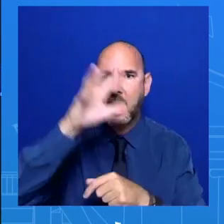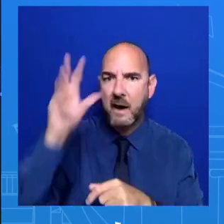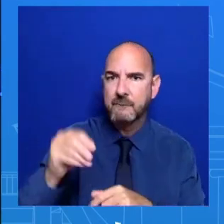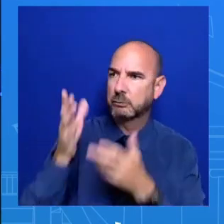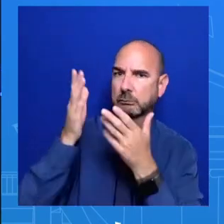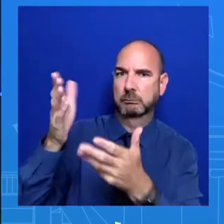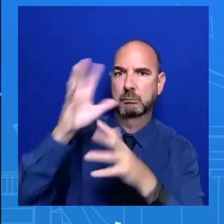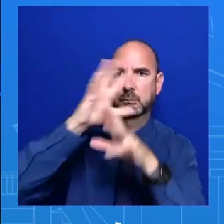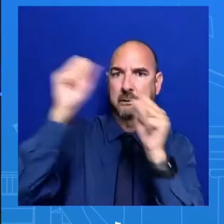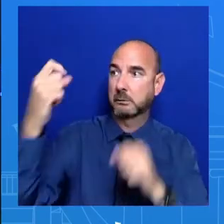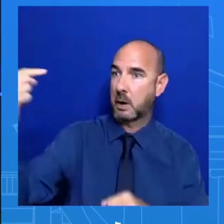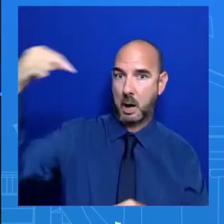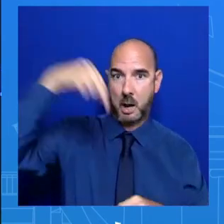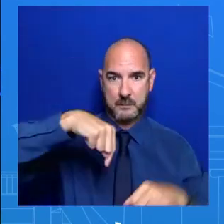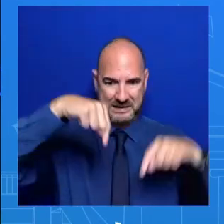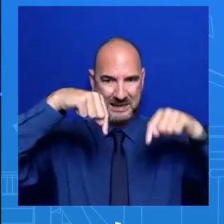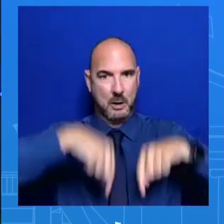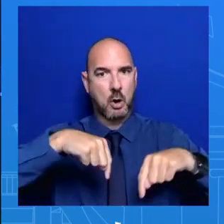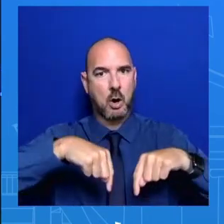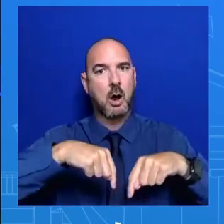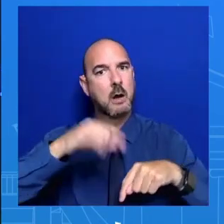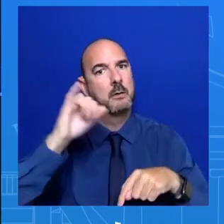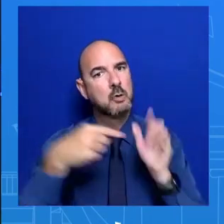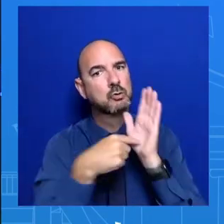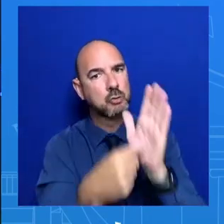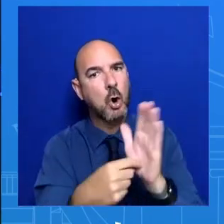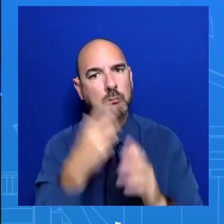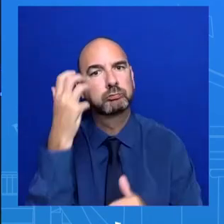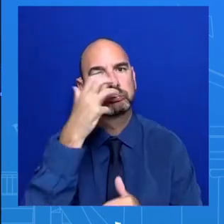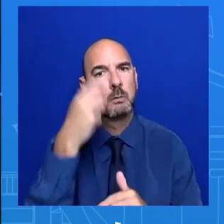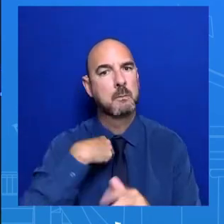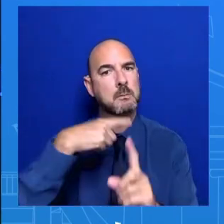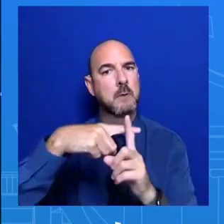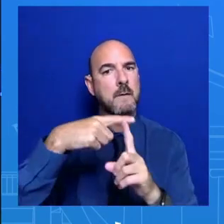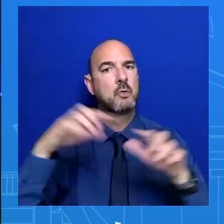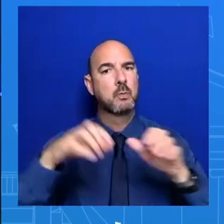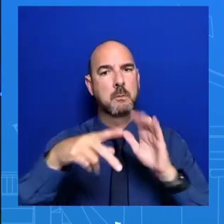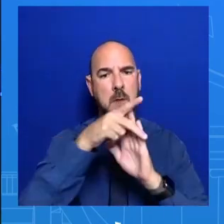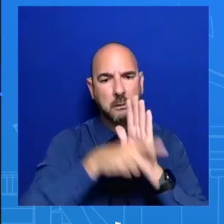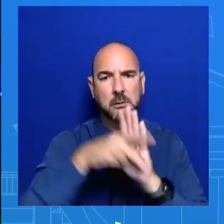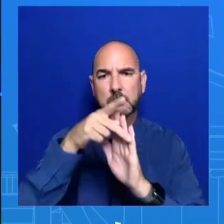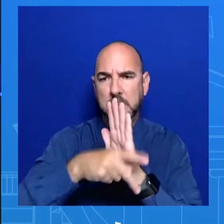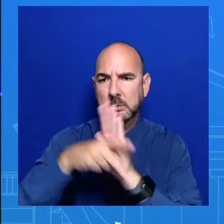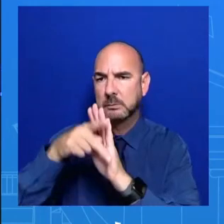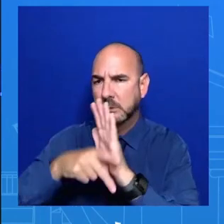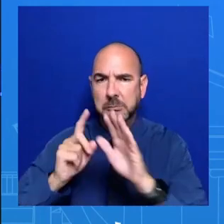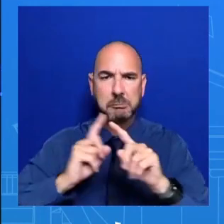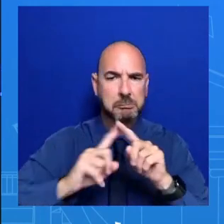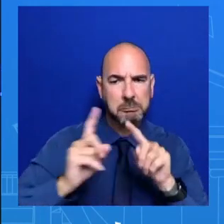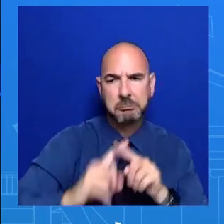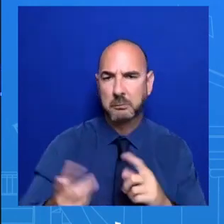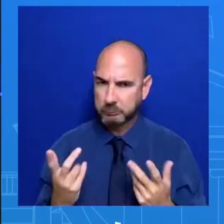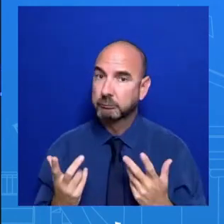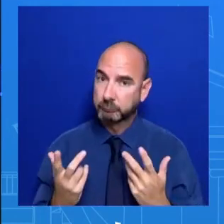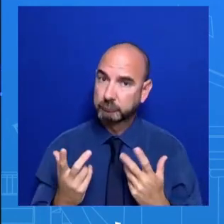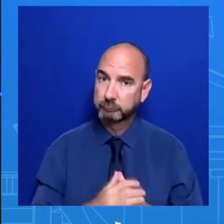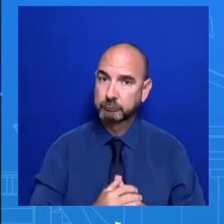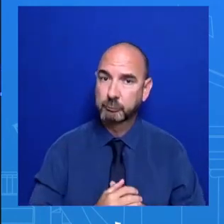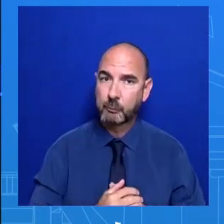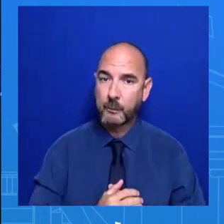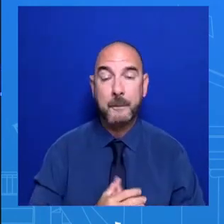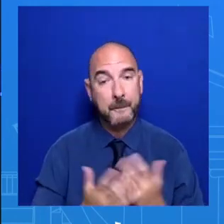tangible policy actions that he has taken, including most recently, by the way, an overlooked part of the National Security